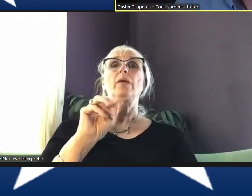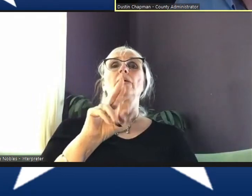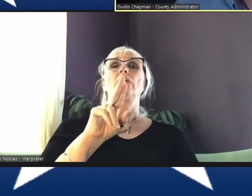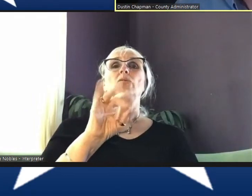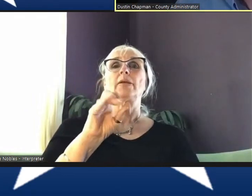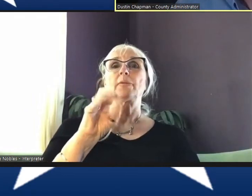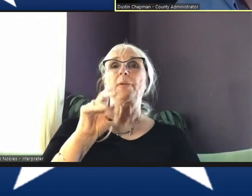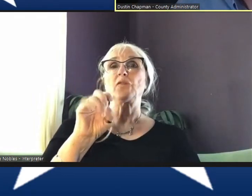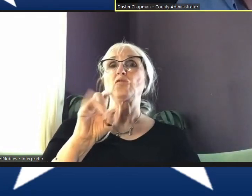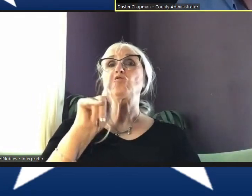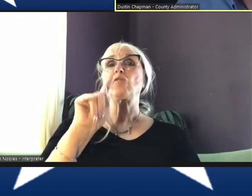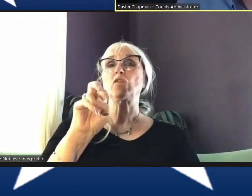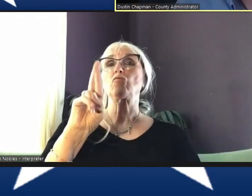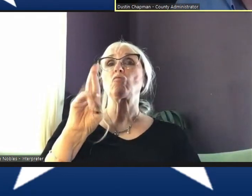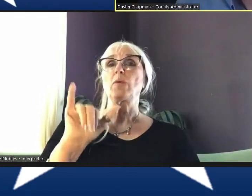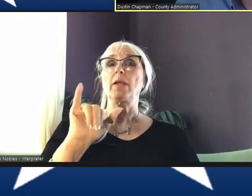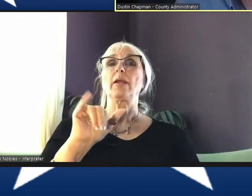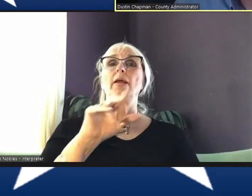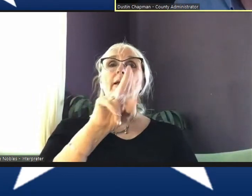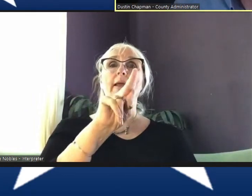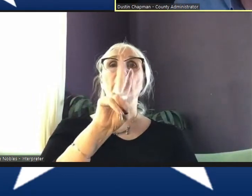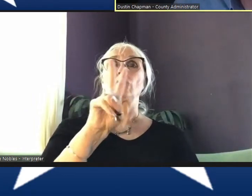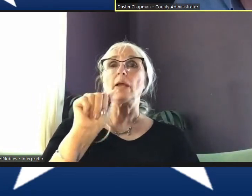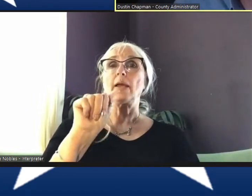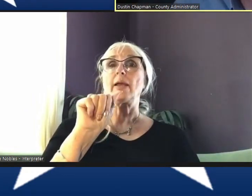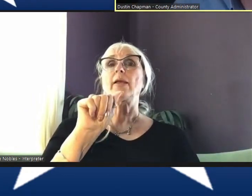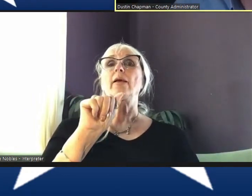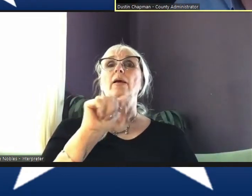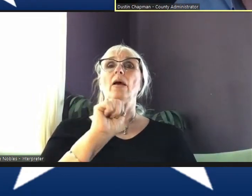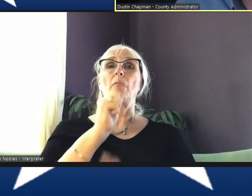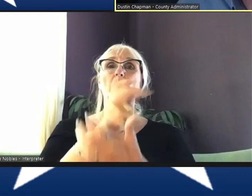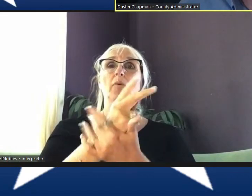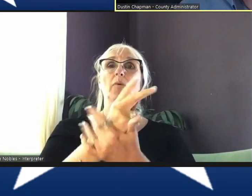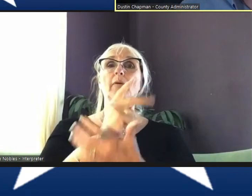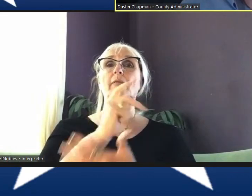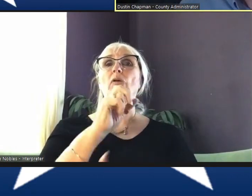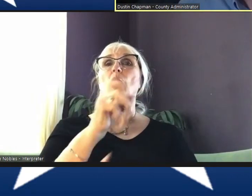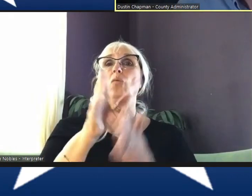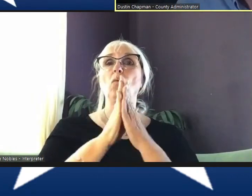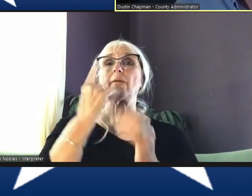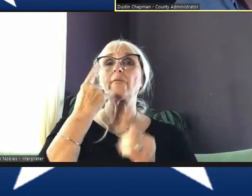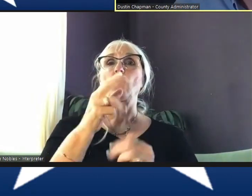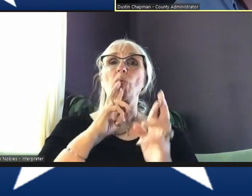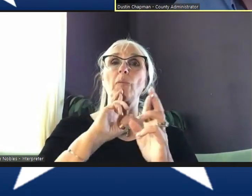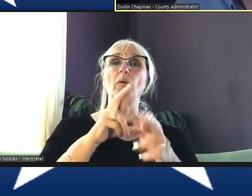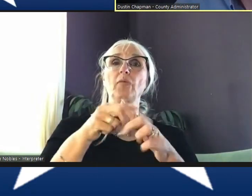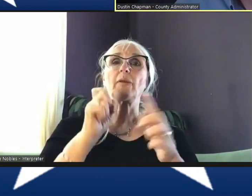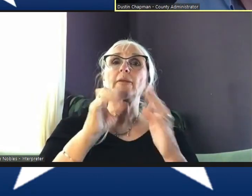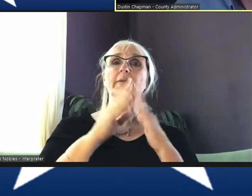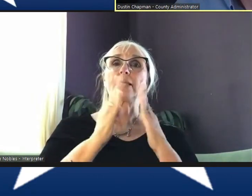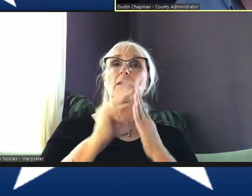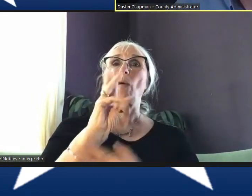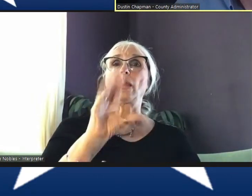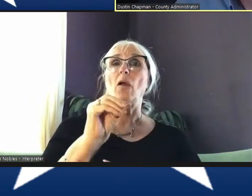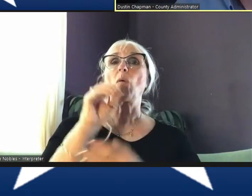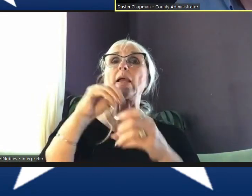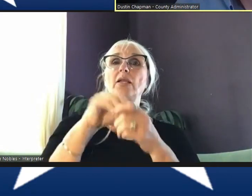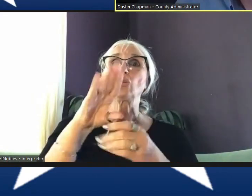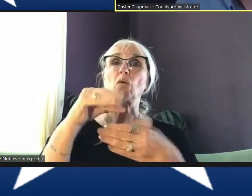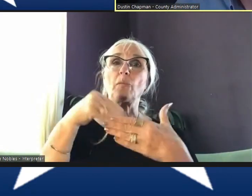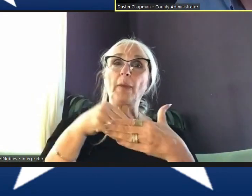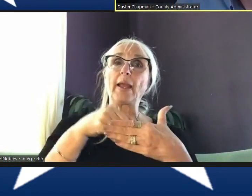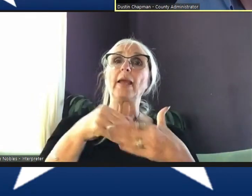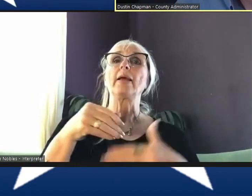Rental Assistance Program. K2A is authorization of reimbursement request reports from the city of Waco. In your packet are reports from the weeks